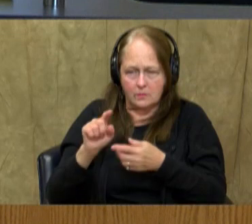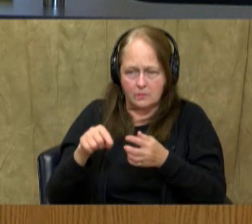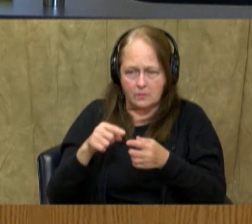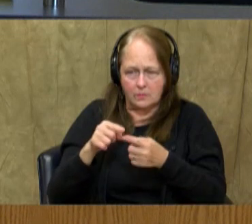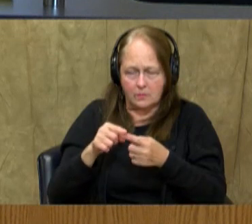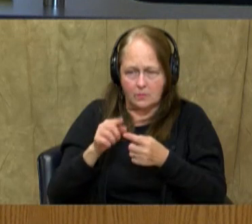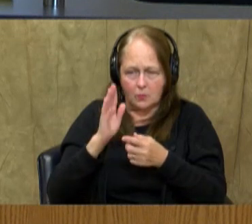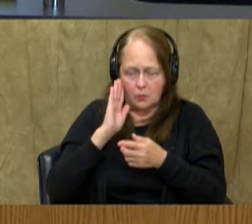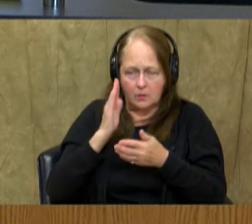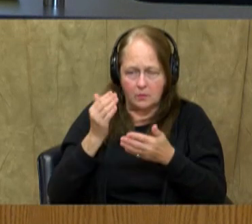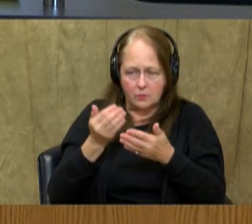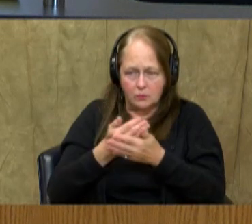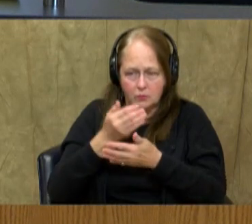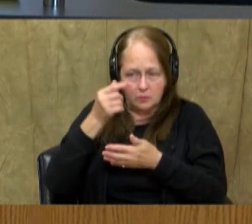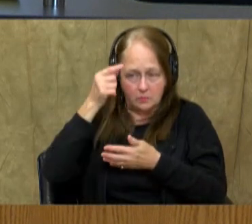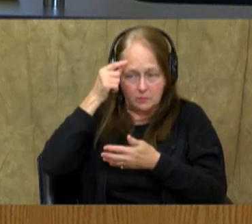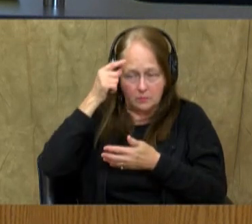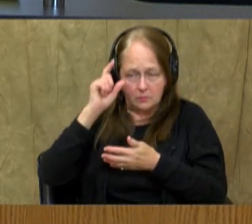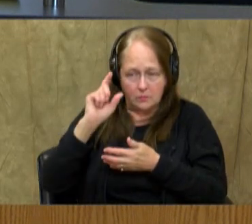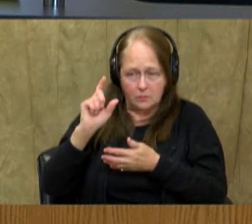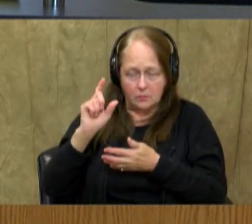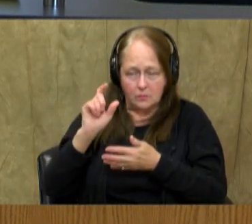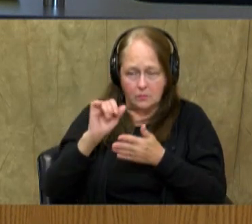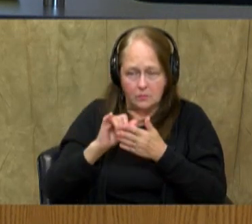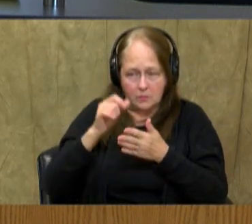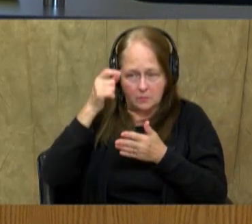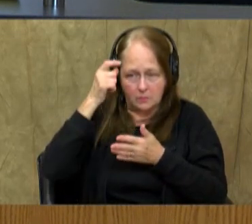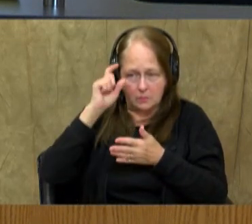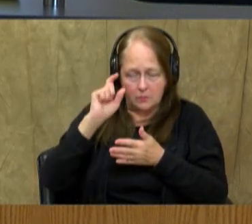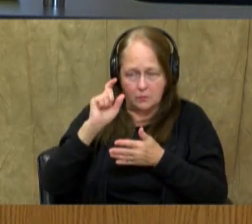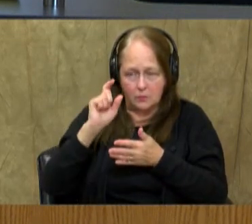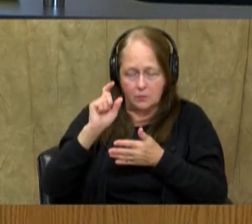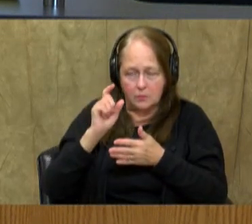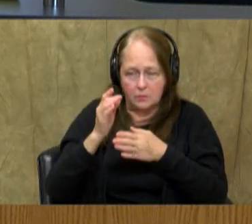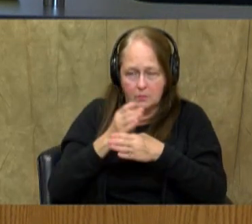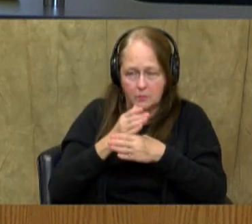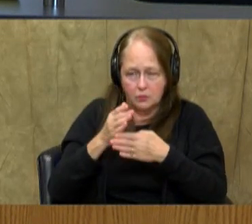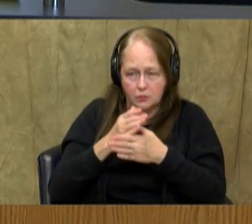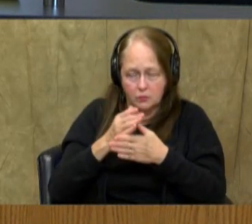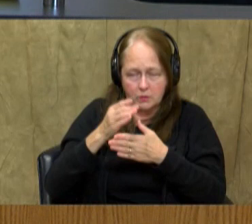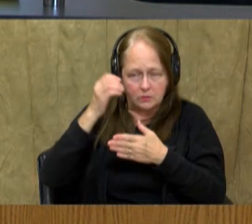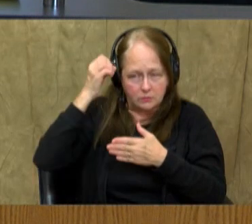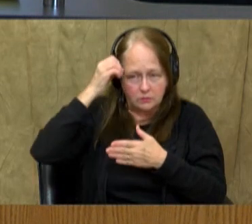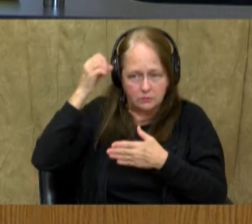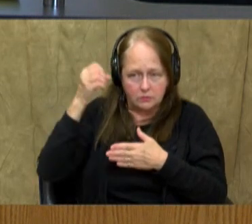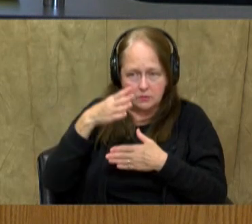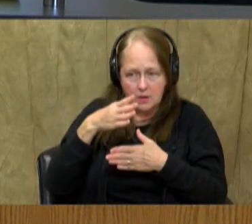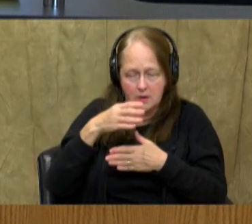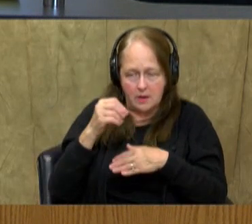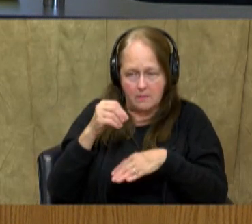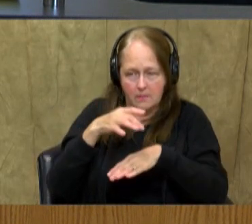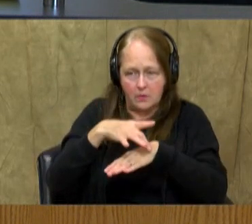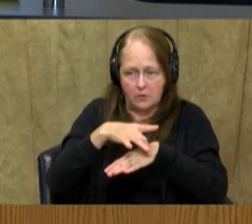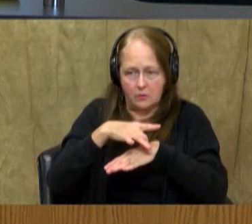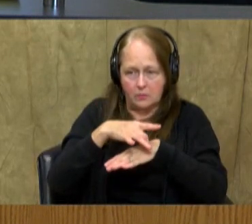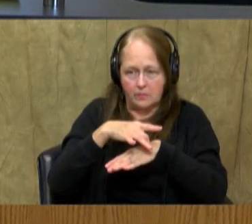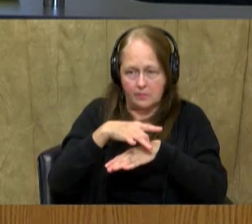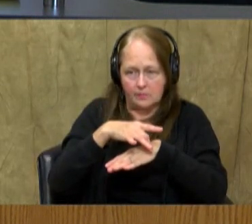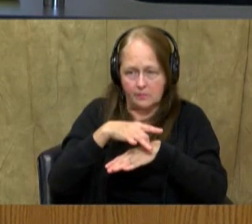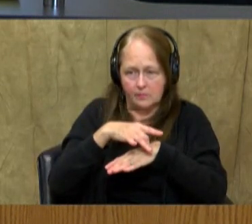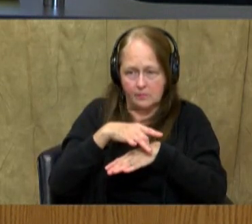This would be new moon. Because this is the moon that is between the sun and the earth.